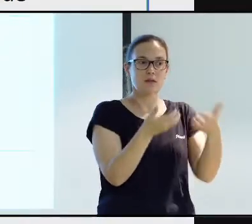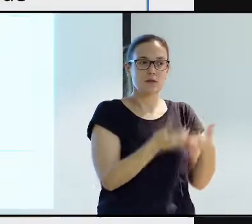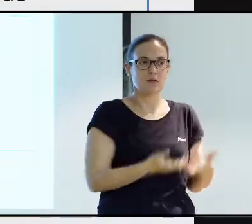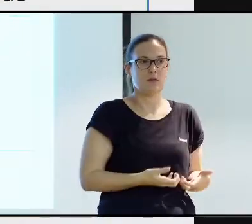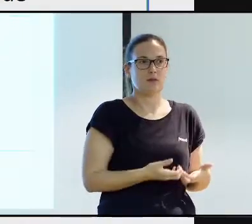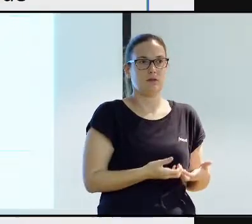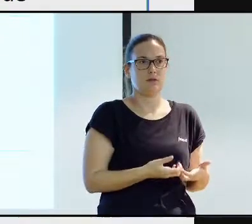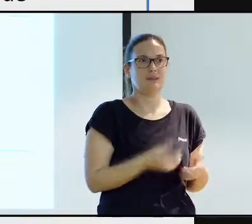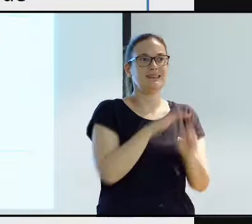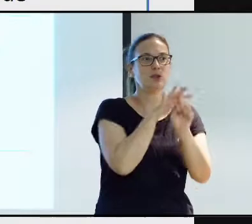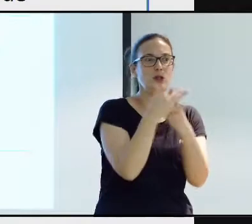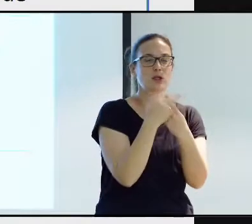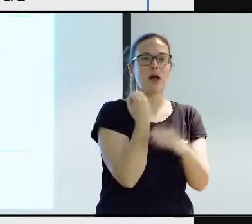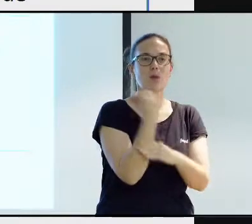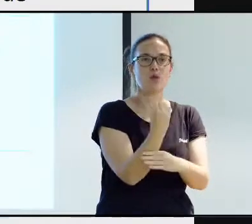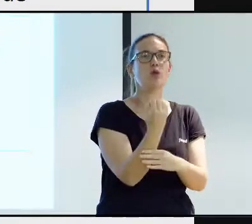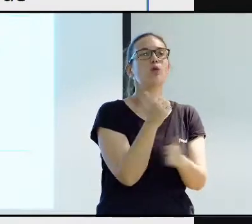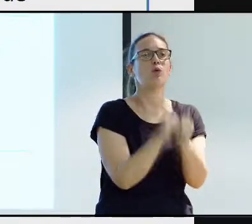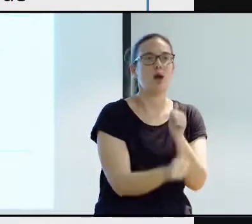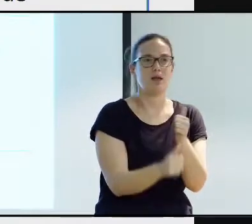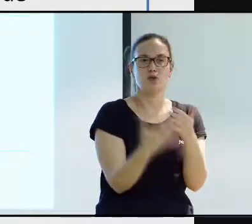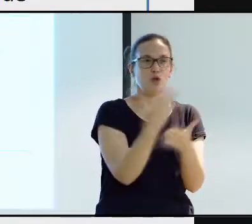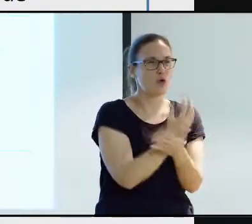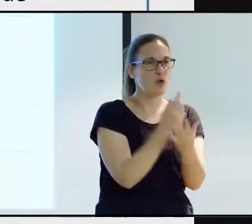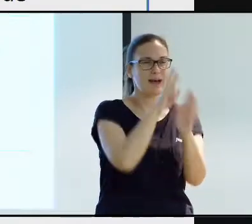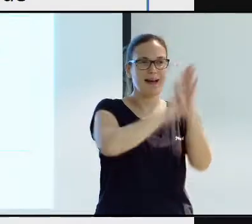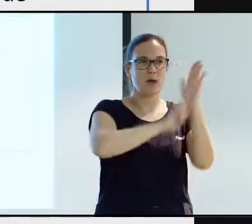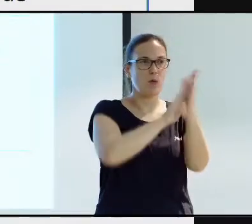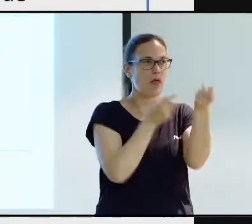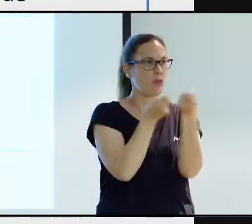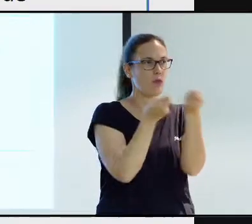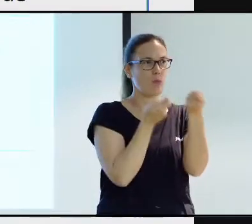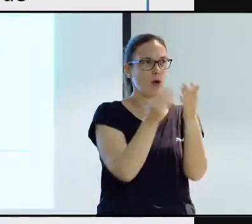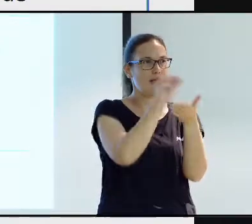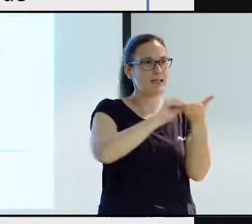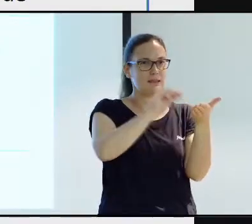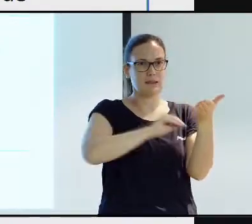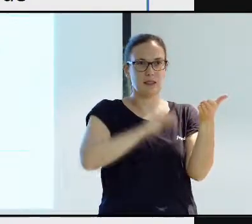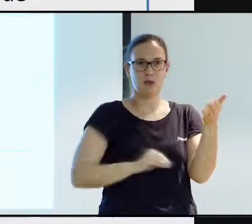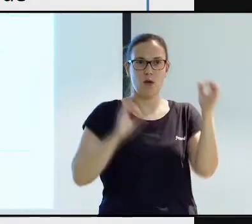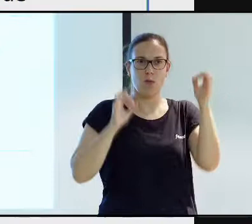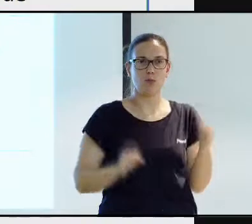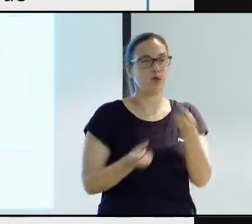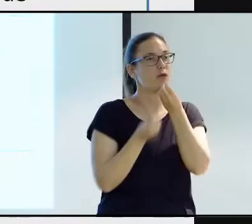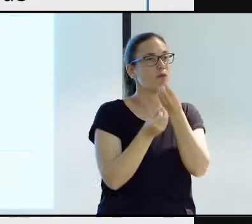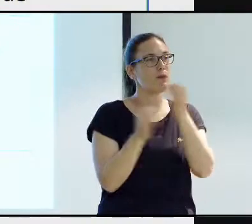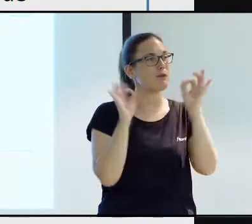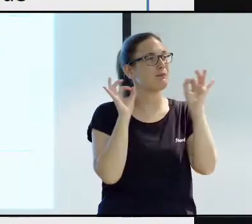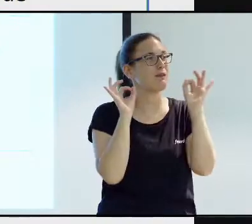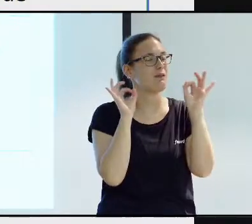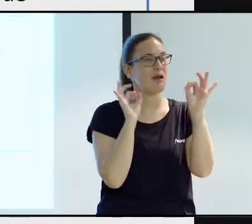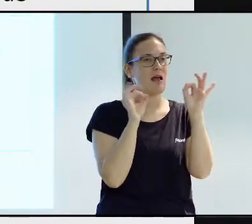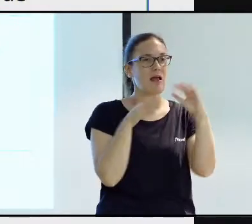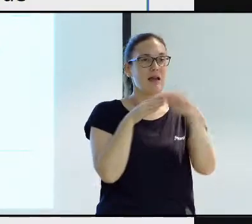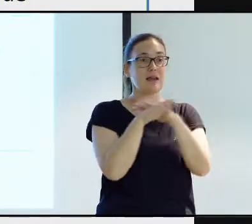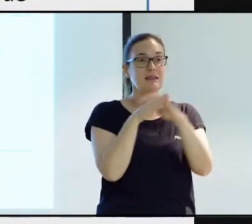functional diversities. And this aspect needs to be regulated, and people